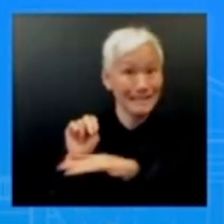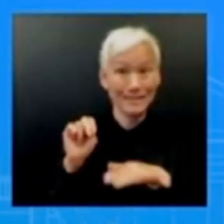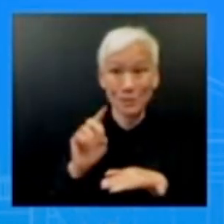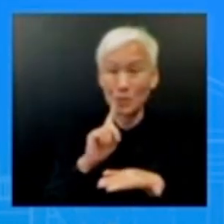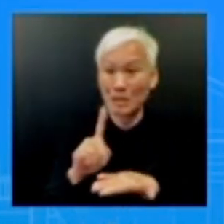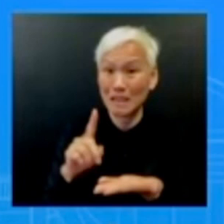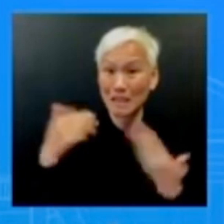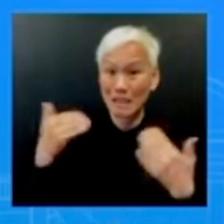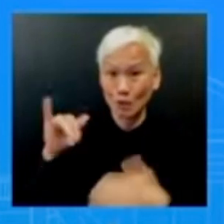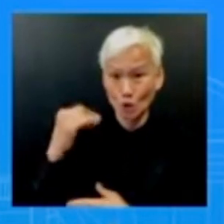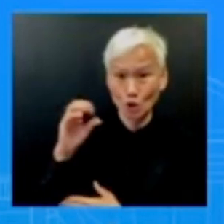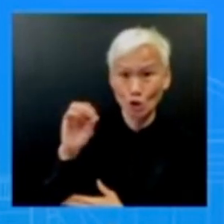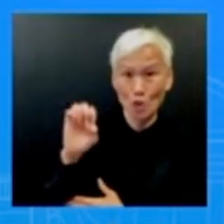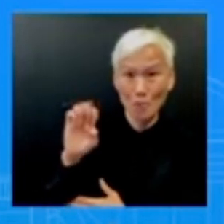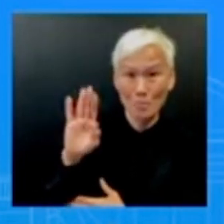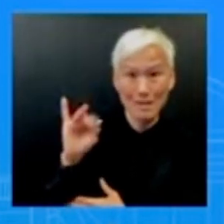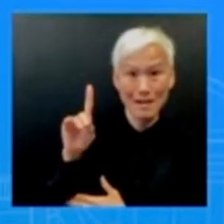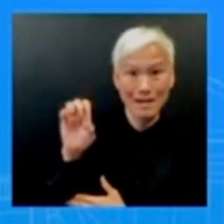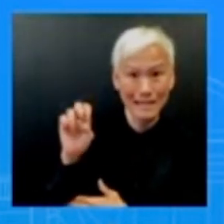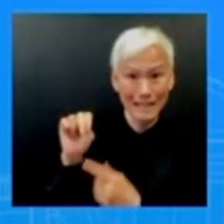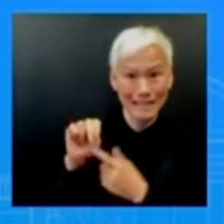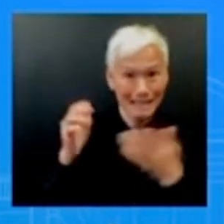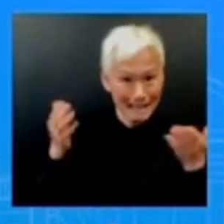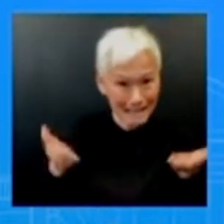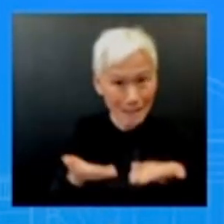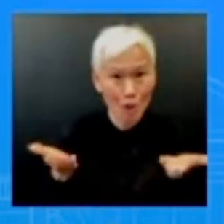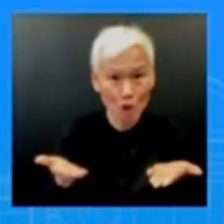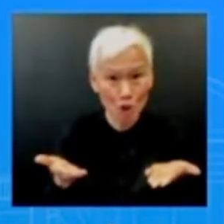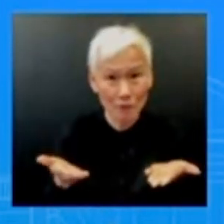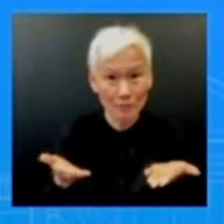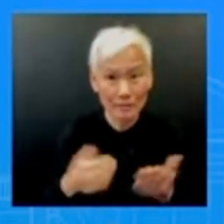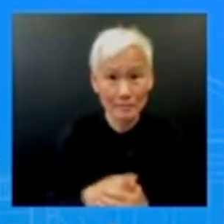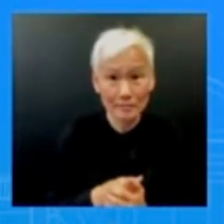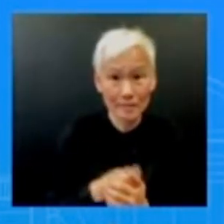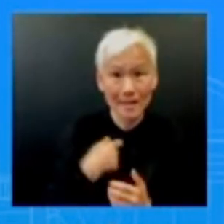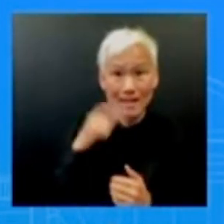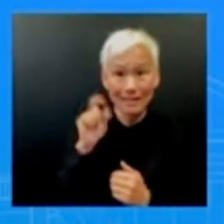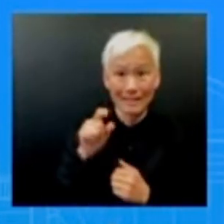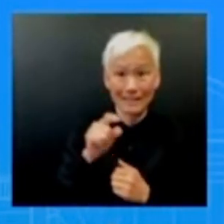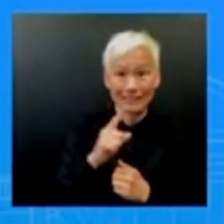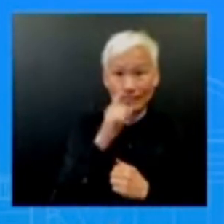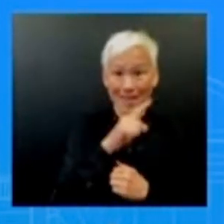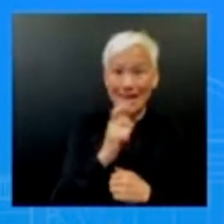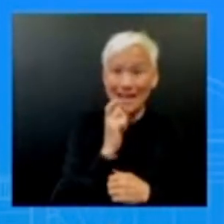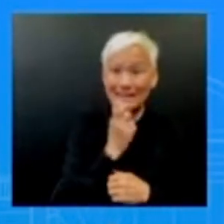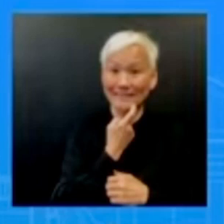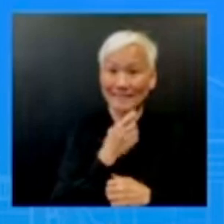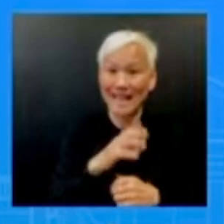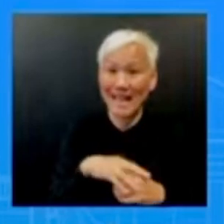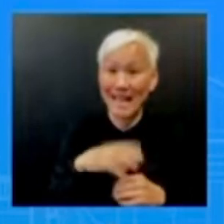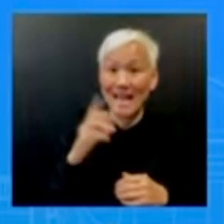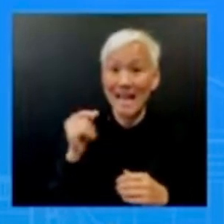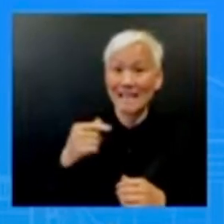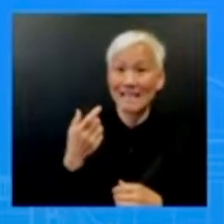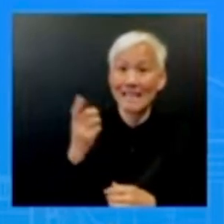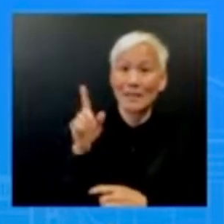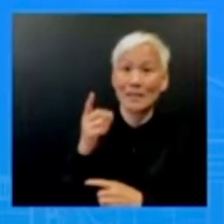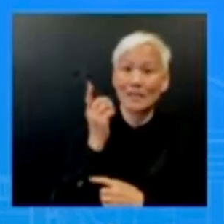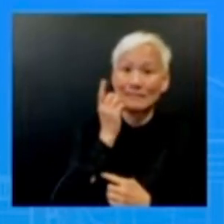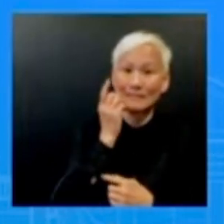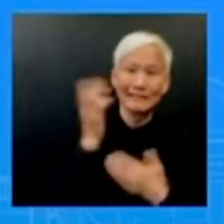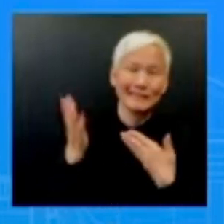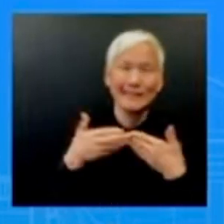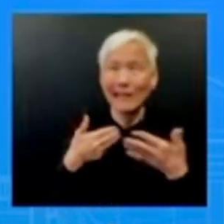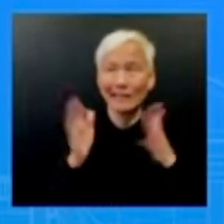fake teeth and, you know, and injected with a lot more chutzpah to pull that off. Oh, boy. Okay. Thank you so much. Thanks,